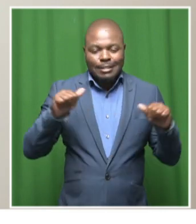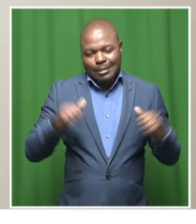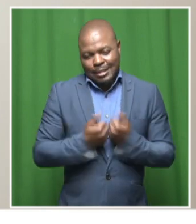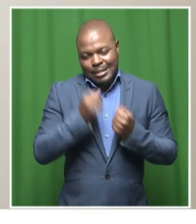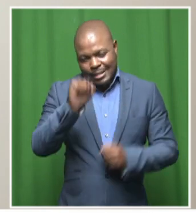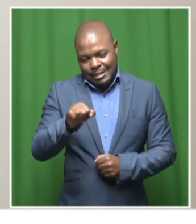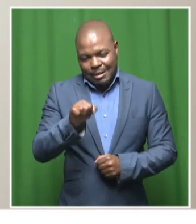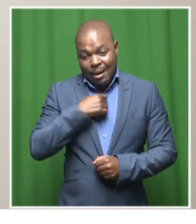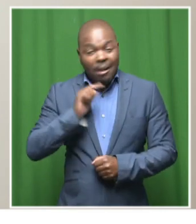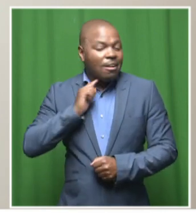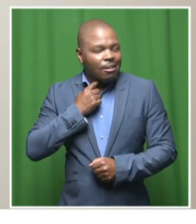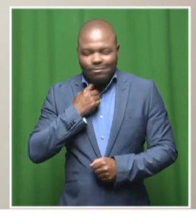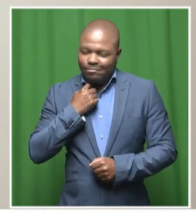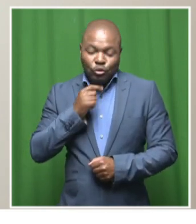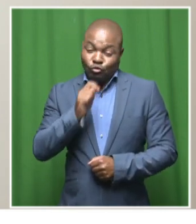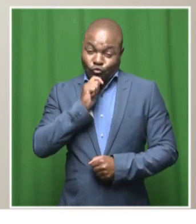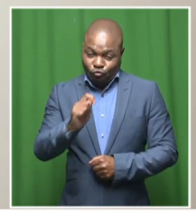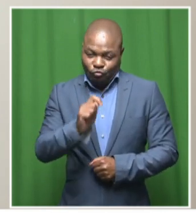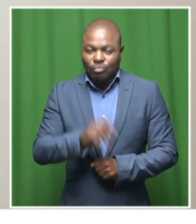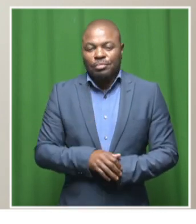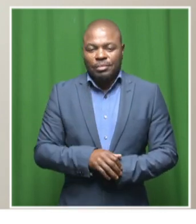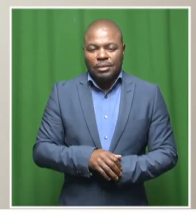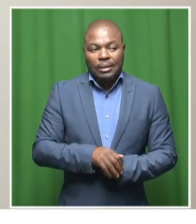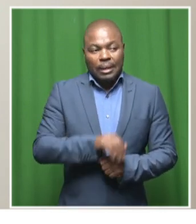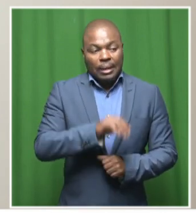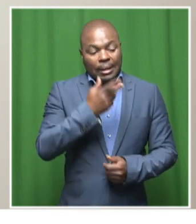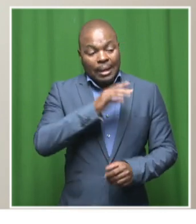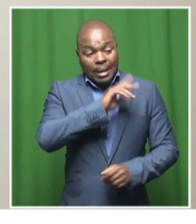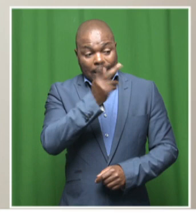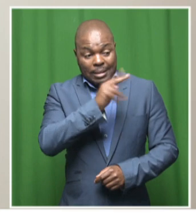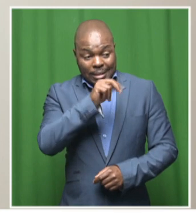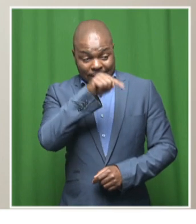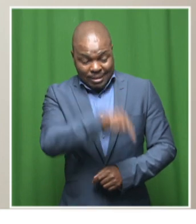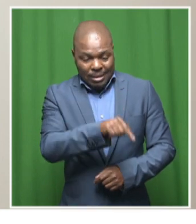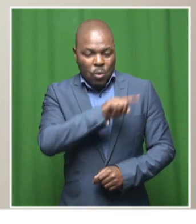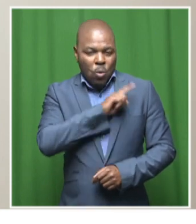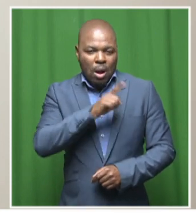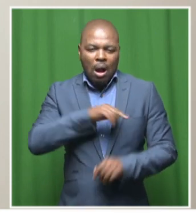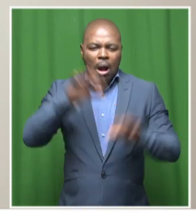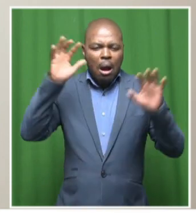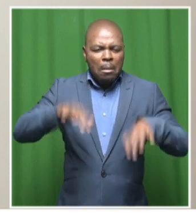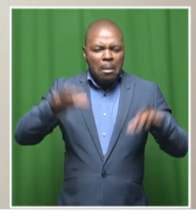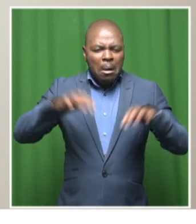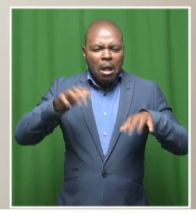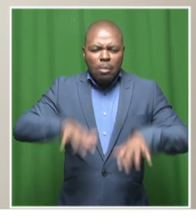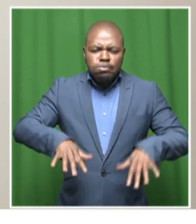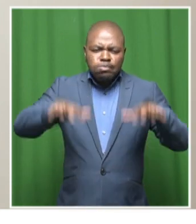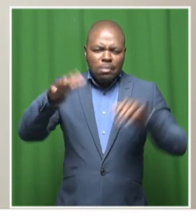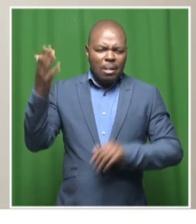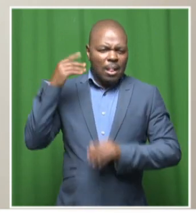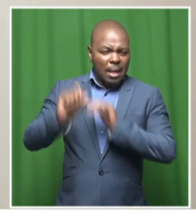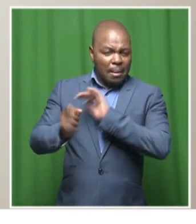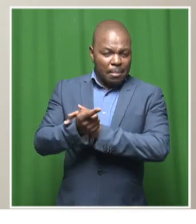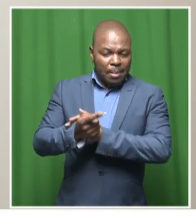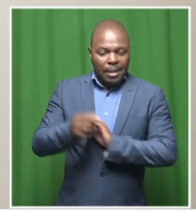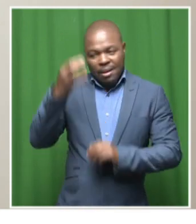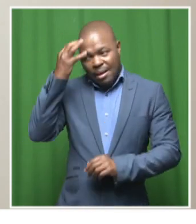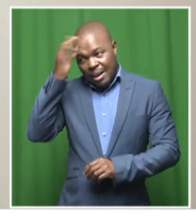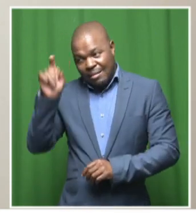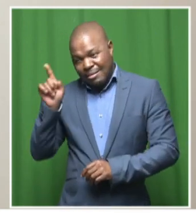won't lie, it's been challenging, more especially in KZN, simply because of the floods that we also had, because the government